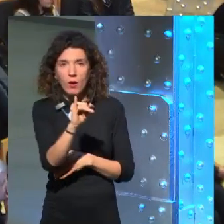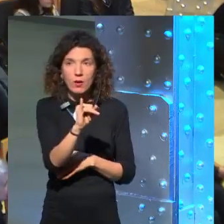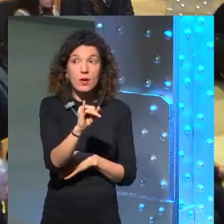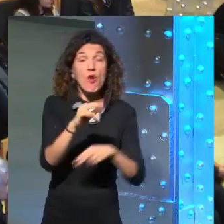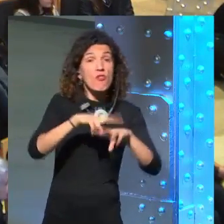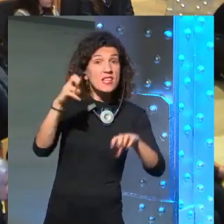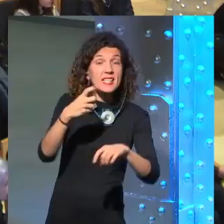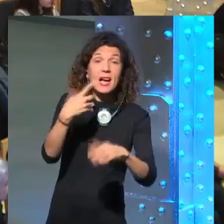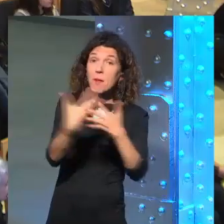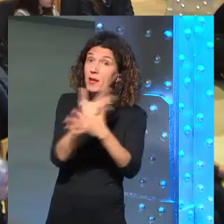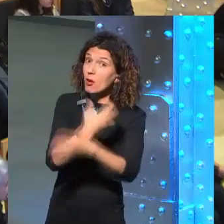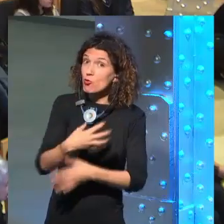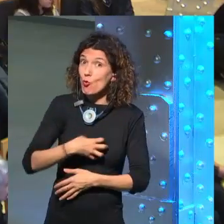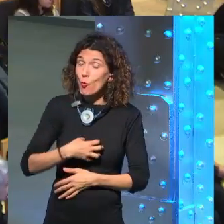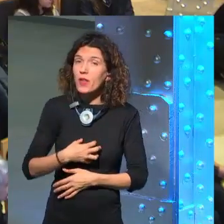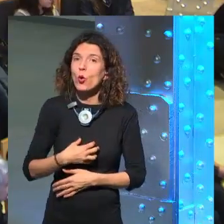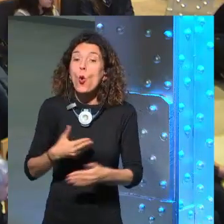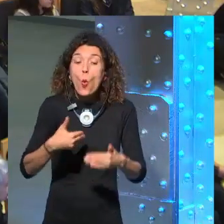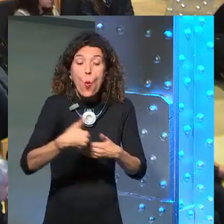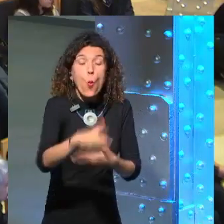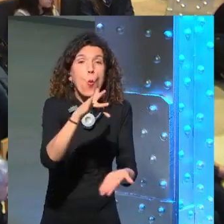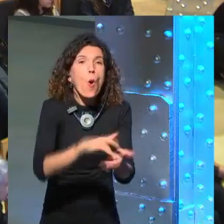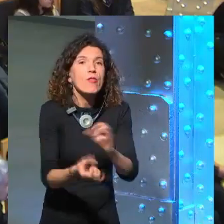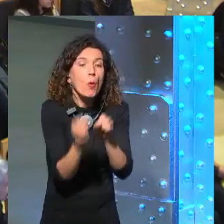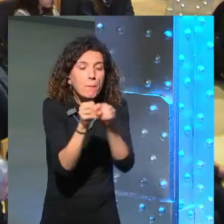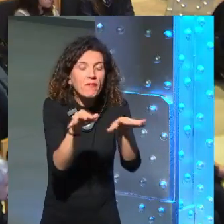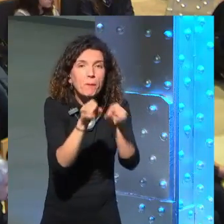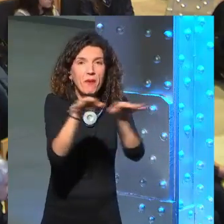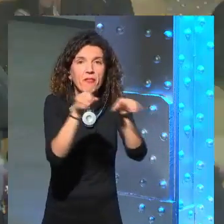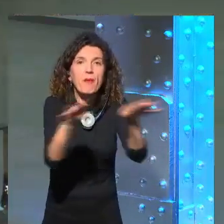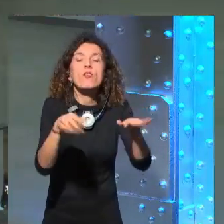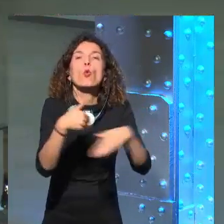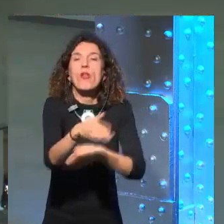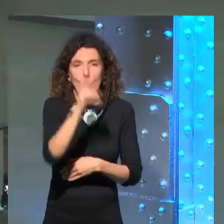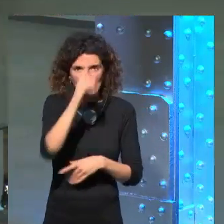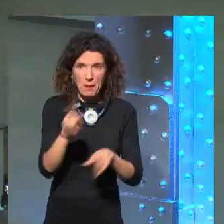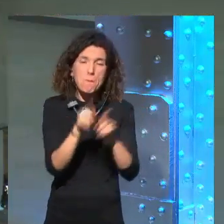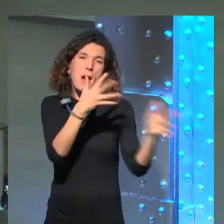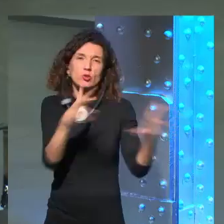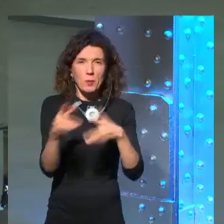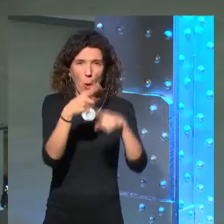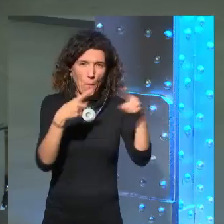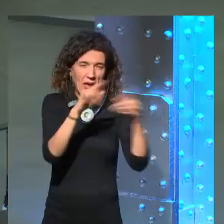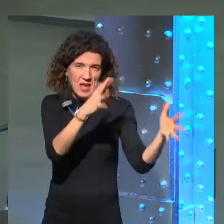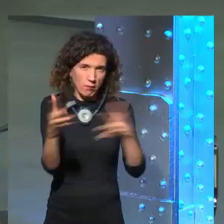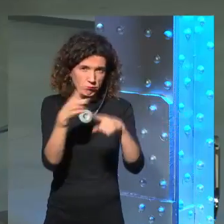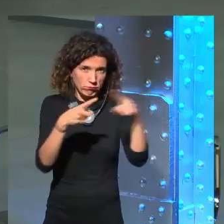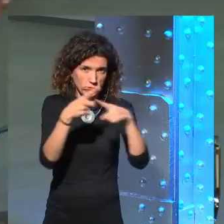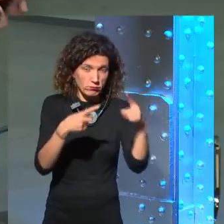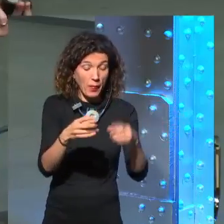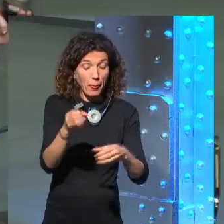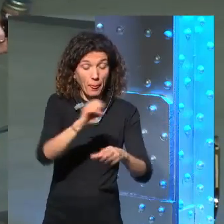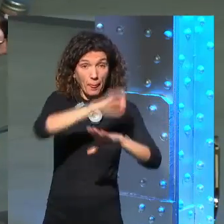us, is when it's going to do that. This is on average. On average, the dice lands 1 in 6 times on the 6.